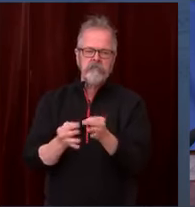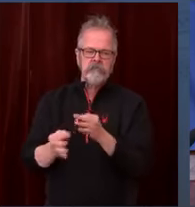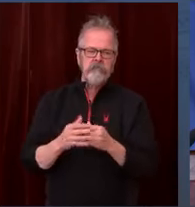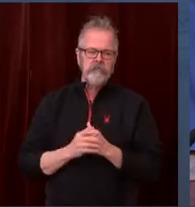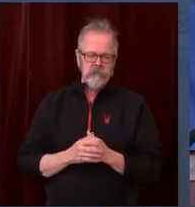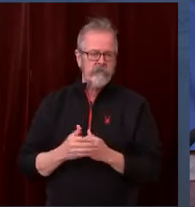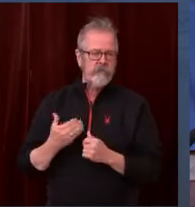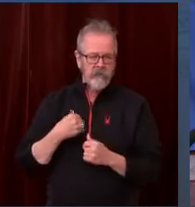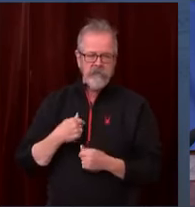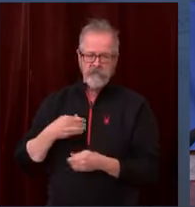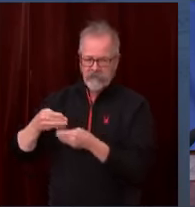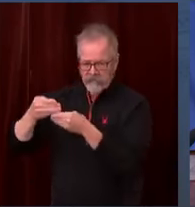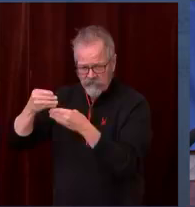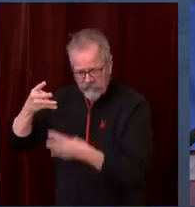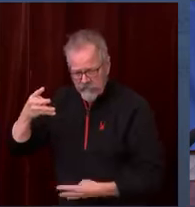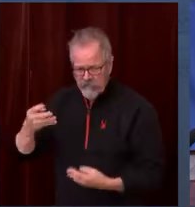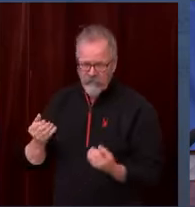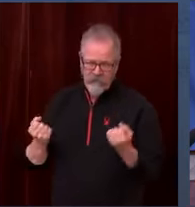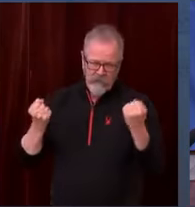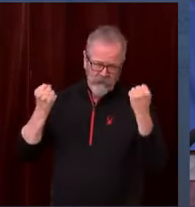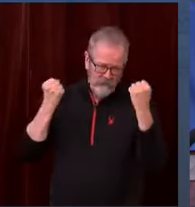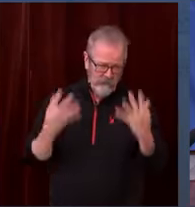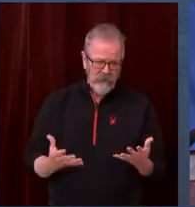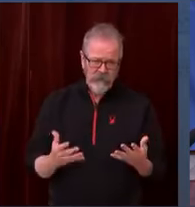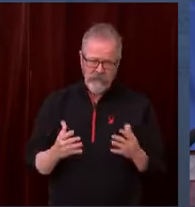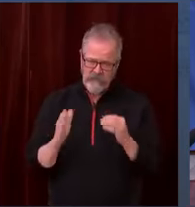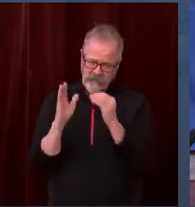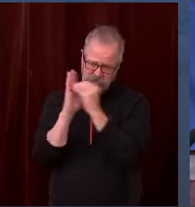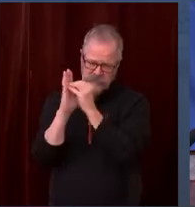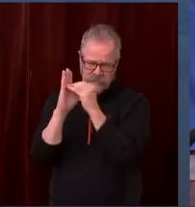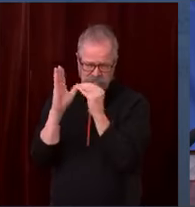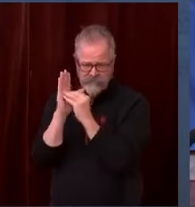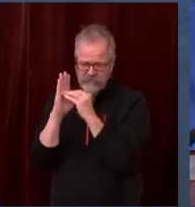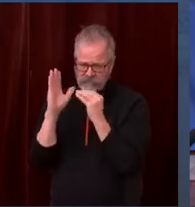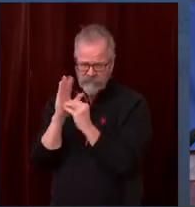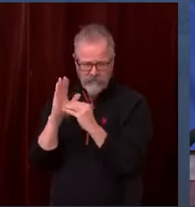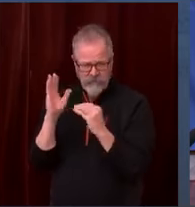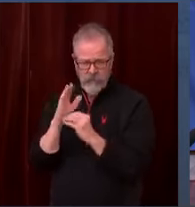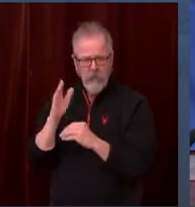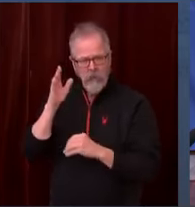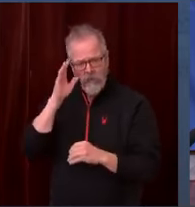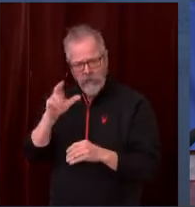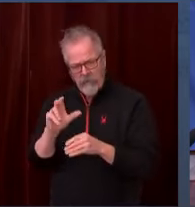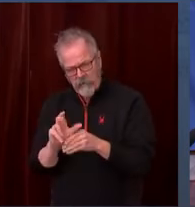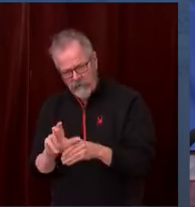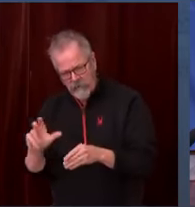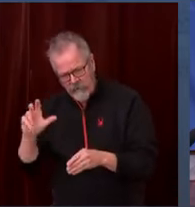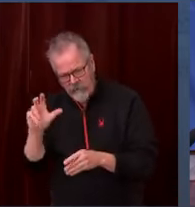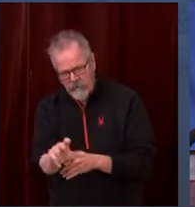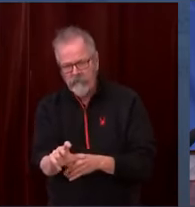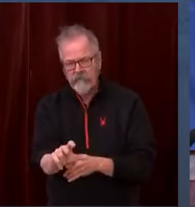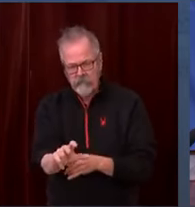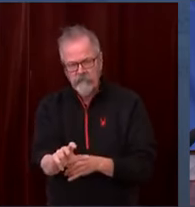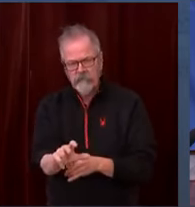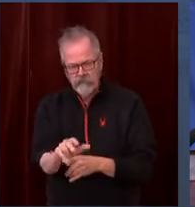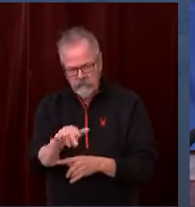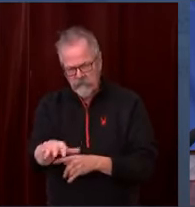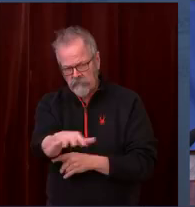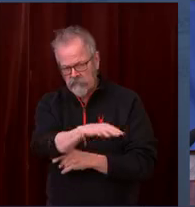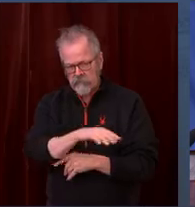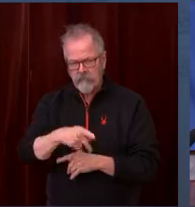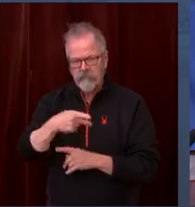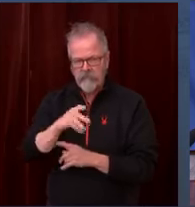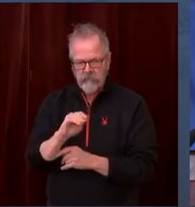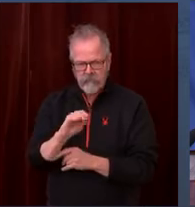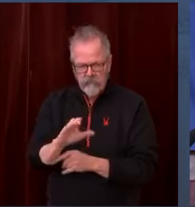One of the things we can do is to make a firm statement. And we intend to do so by supporting legislation that will make Juneteenth an official legal